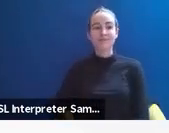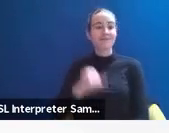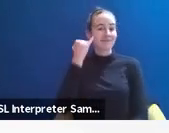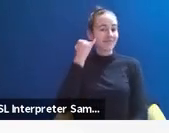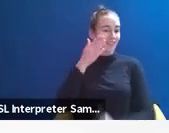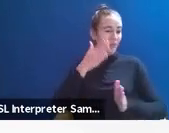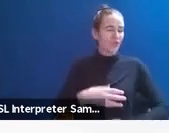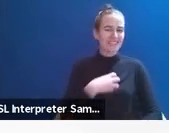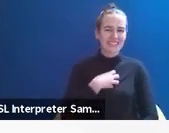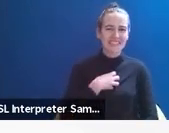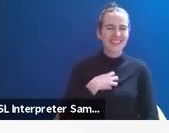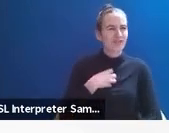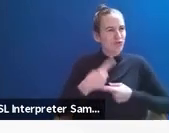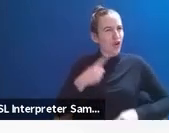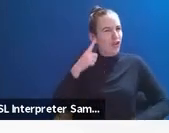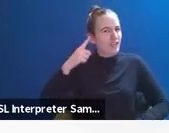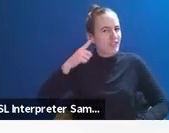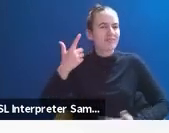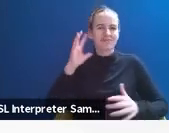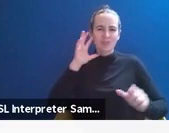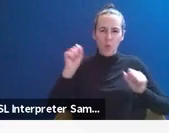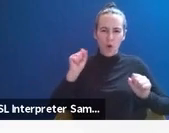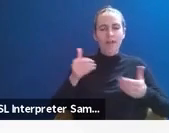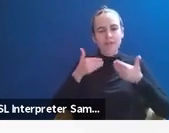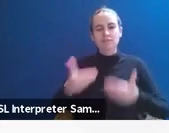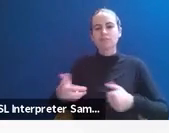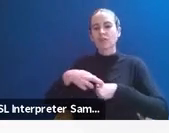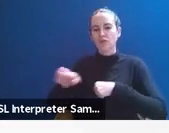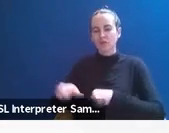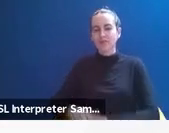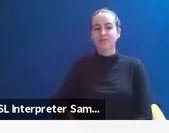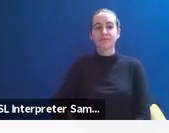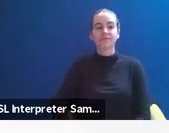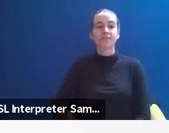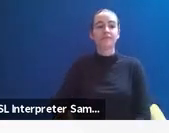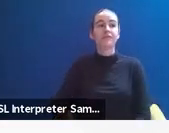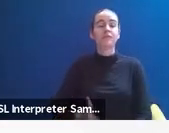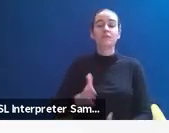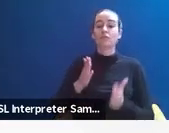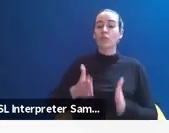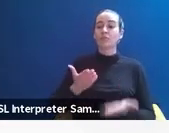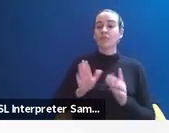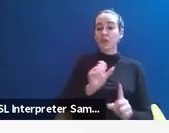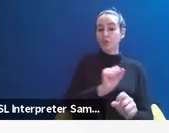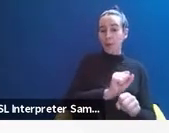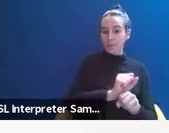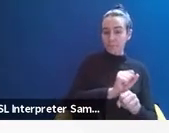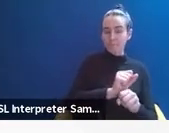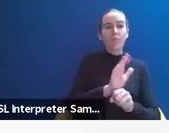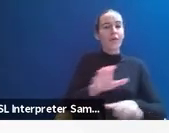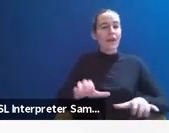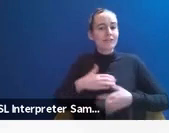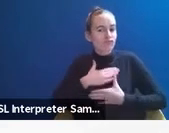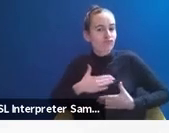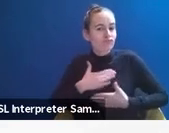complain specifically of hearing difficulty and noise, another reason. If they have a job or an occupation or activities or hobbies that are high